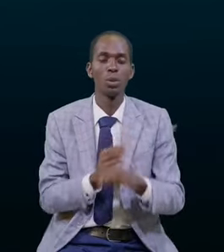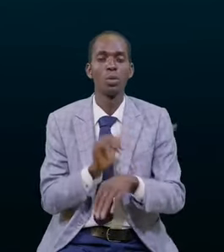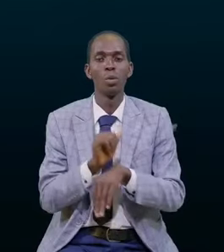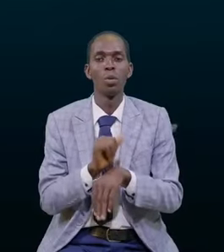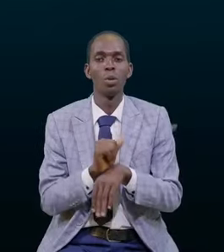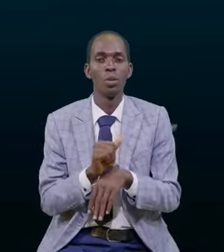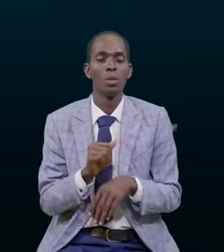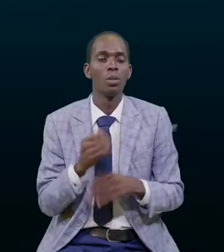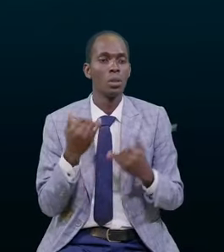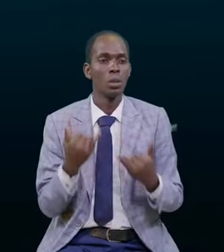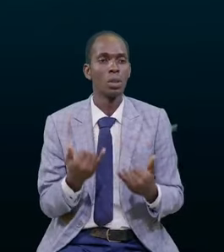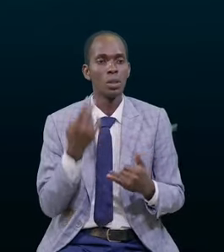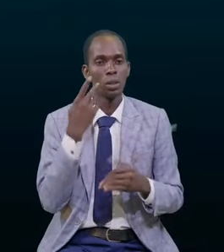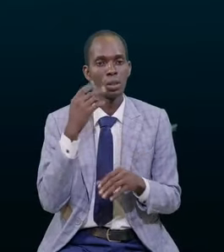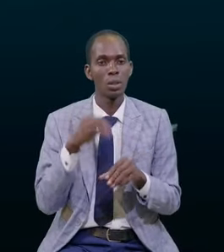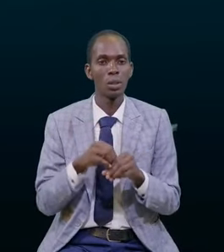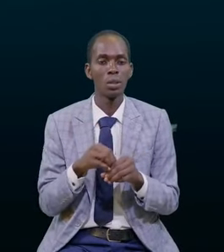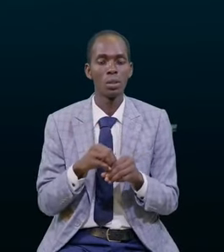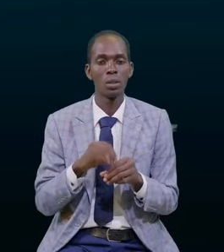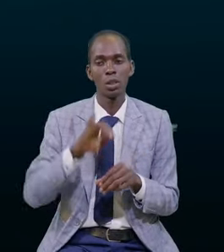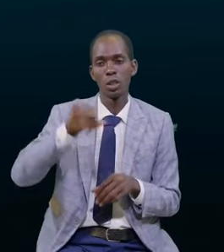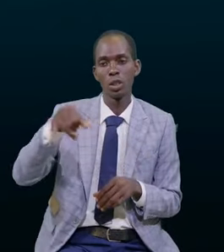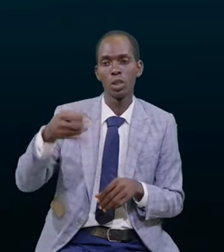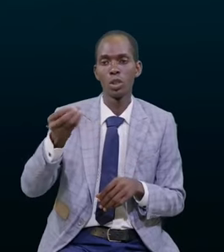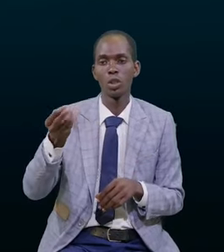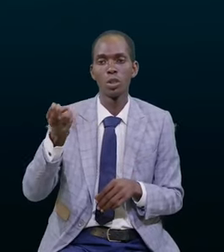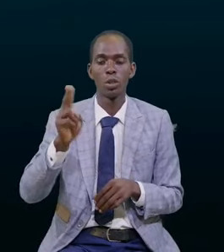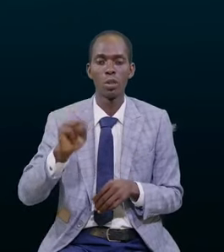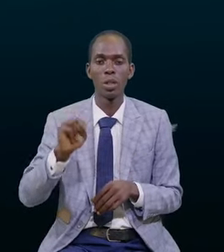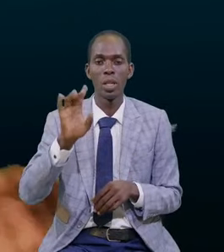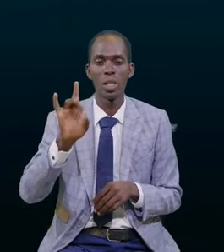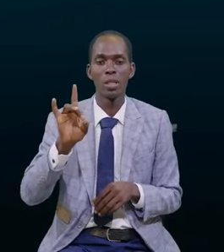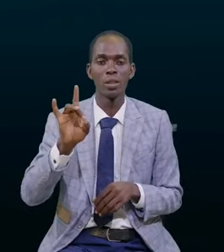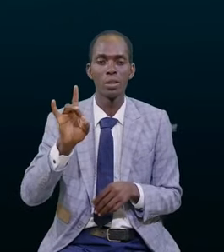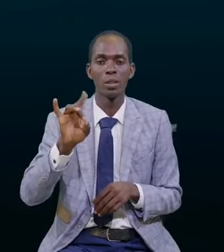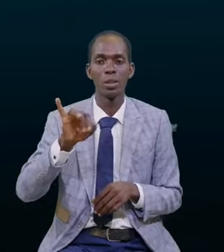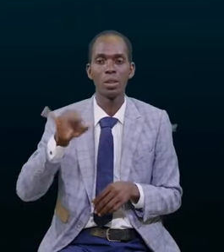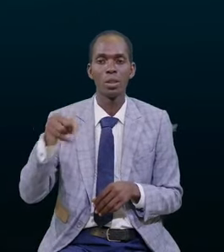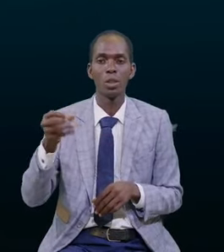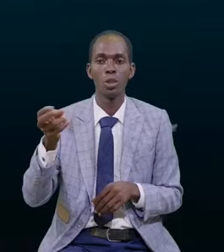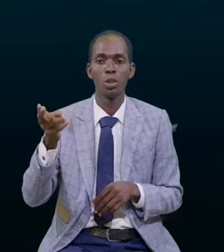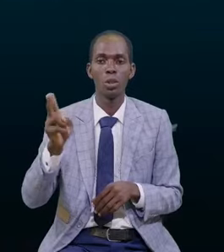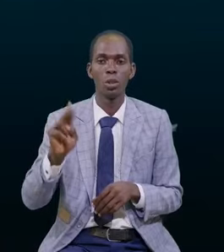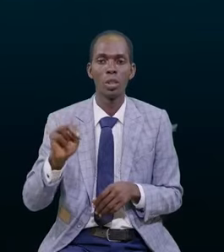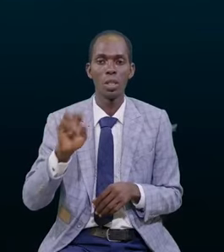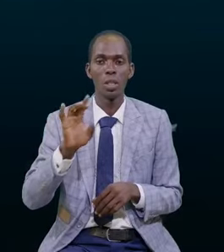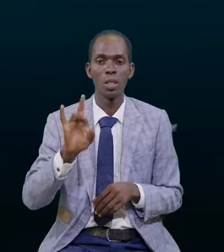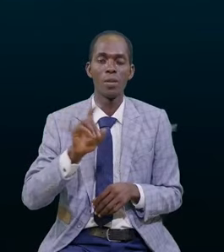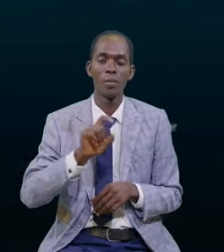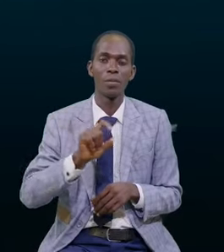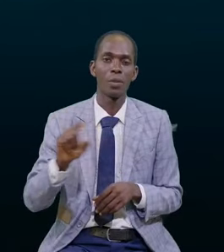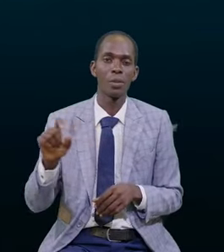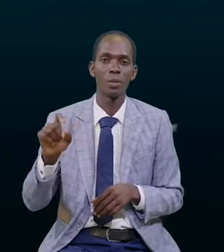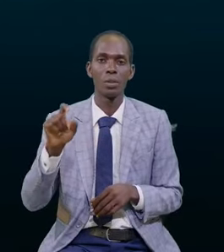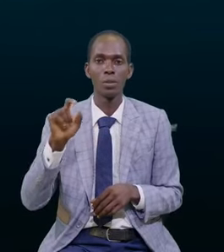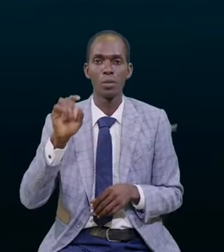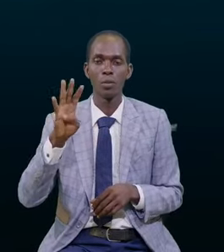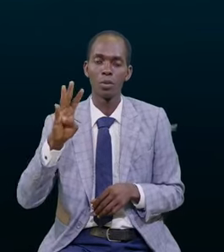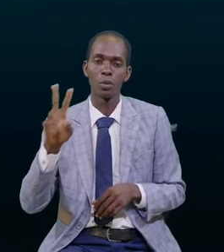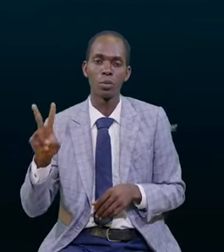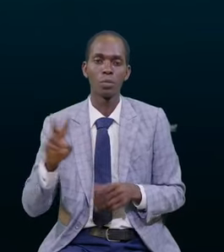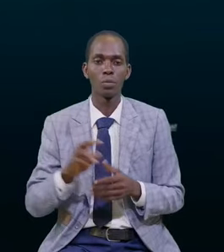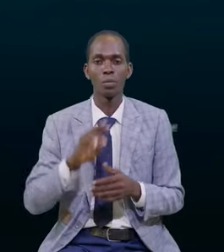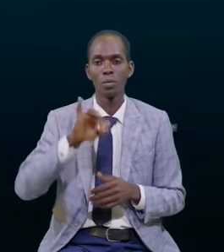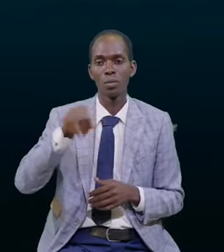chapter 8 John chapter 8 I'm looking at it here in verse 42 John